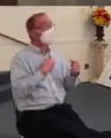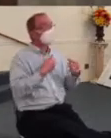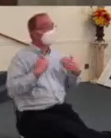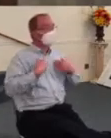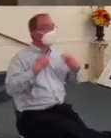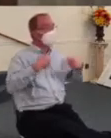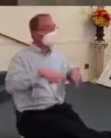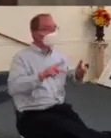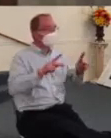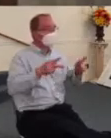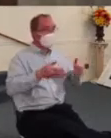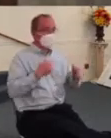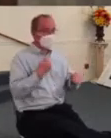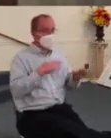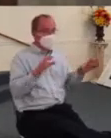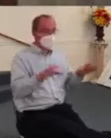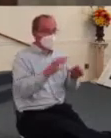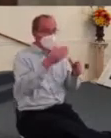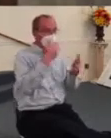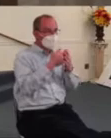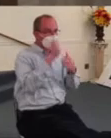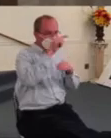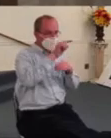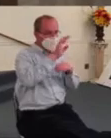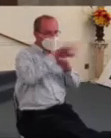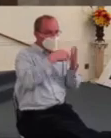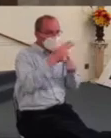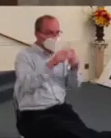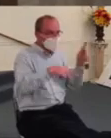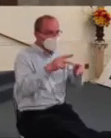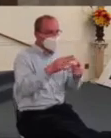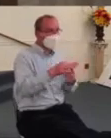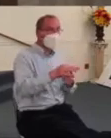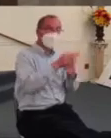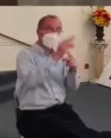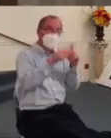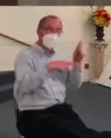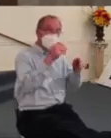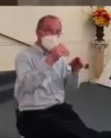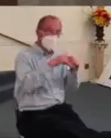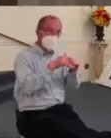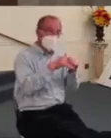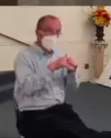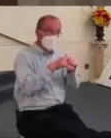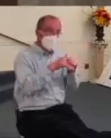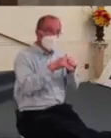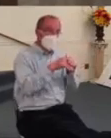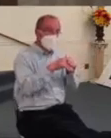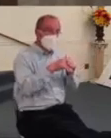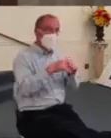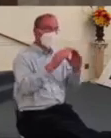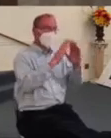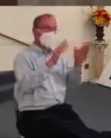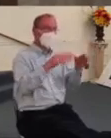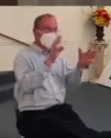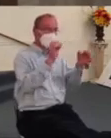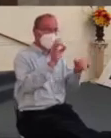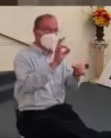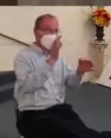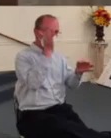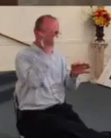especially those of the household of faith. This was an opportunity, and she wasn't going to